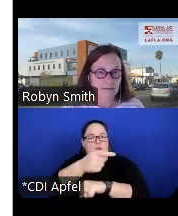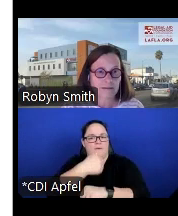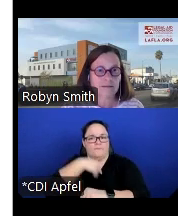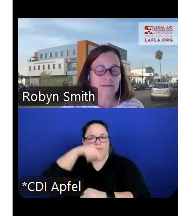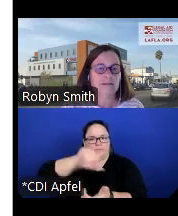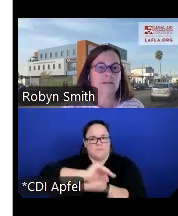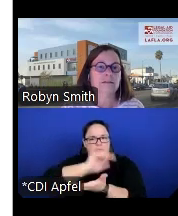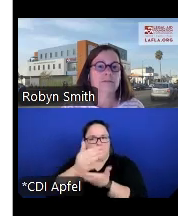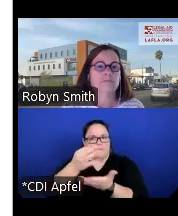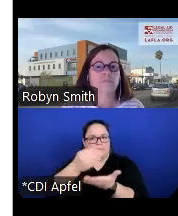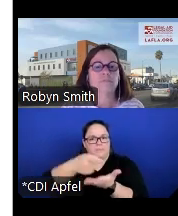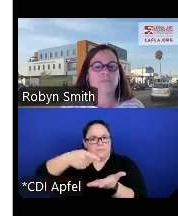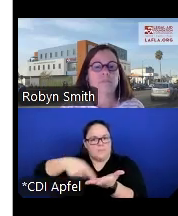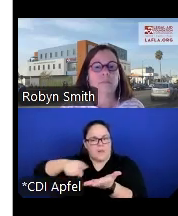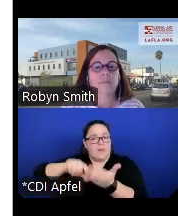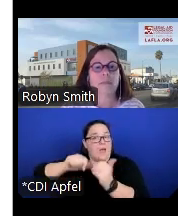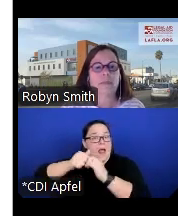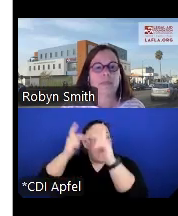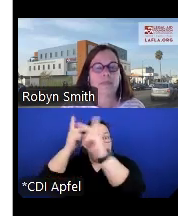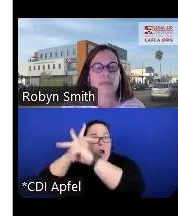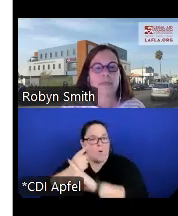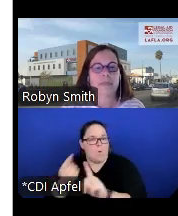size.